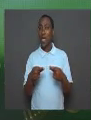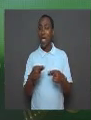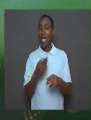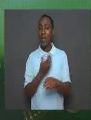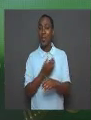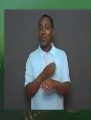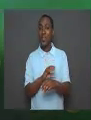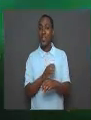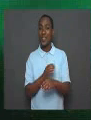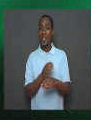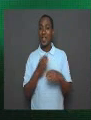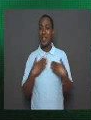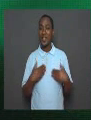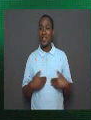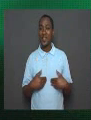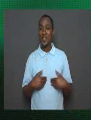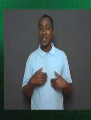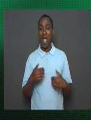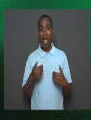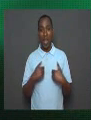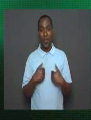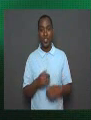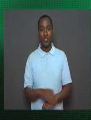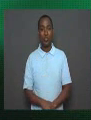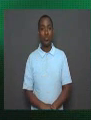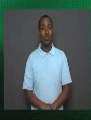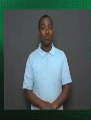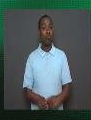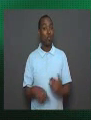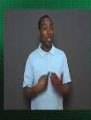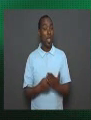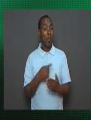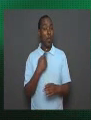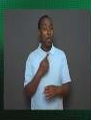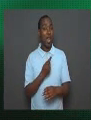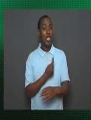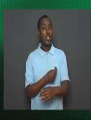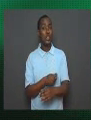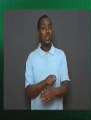the body. It is called tissue fluid.